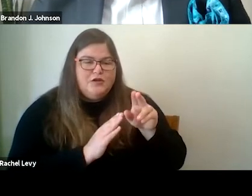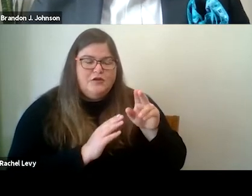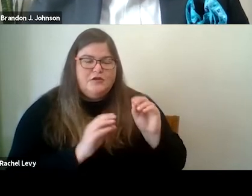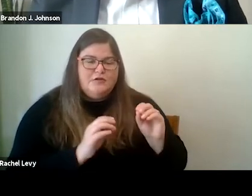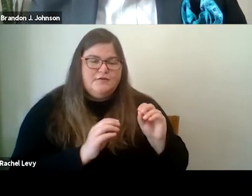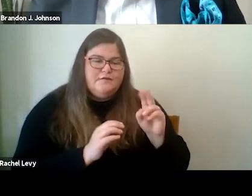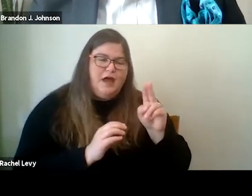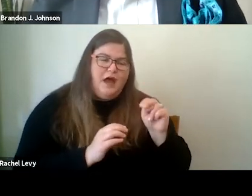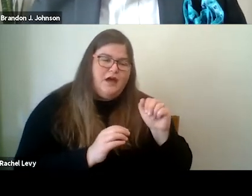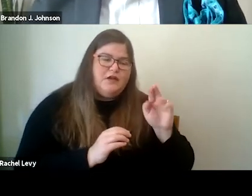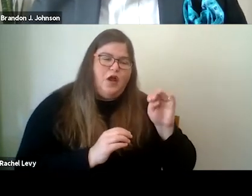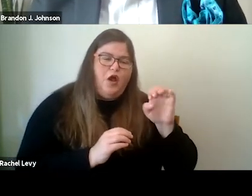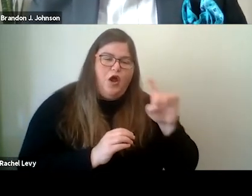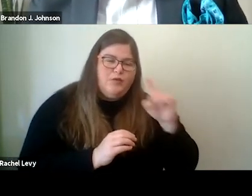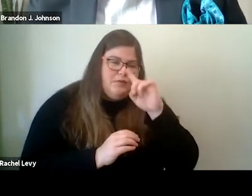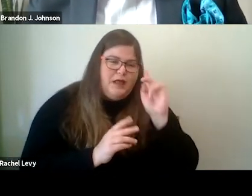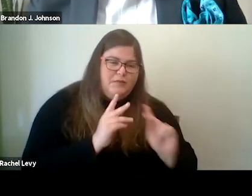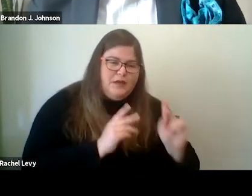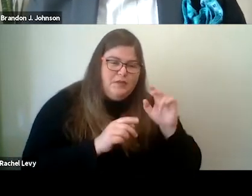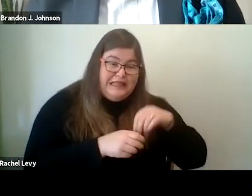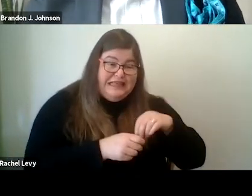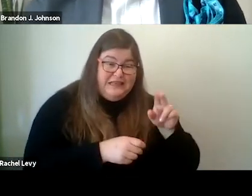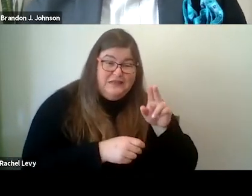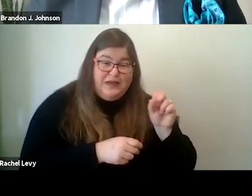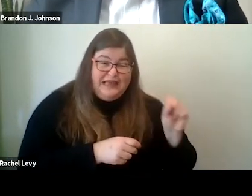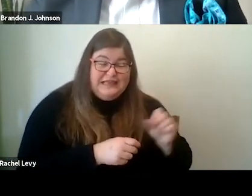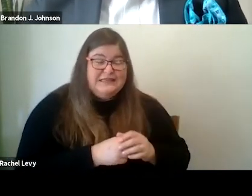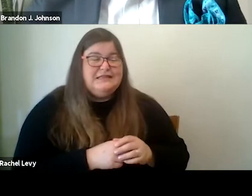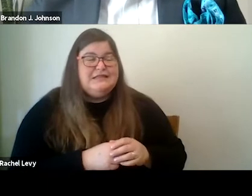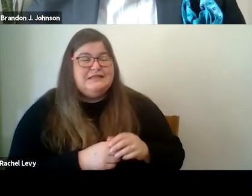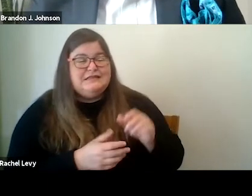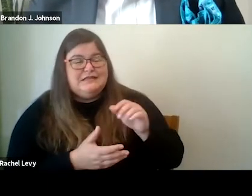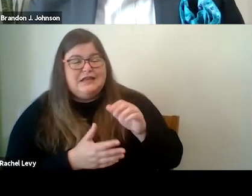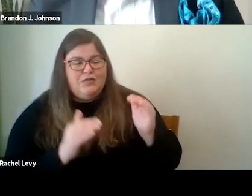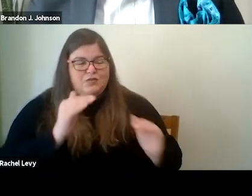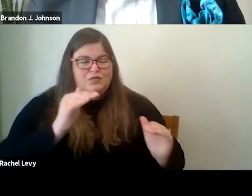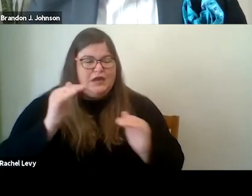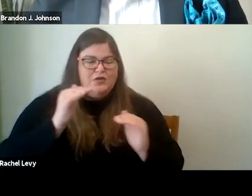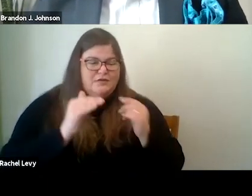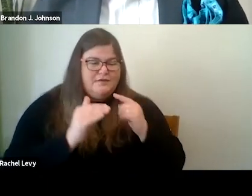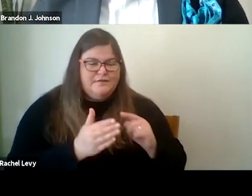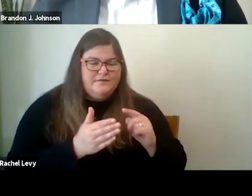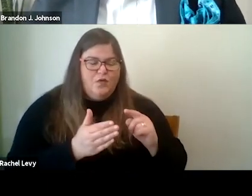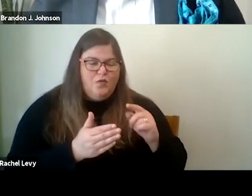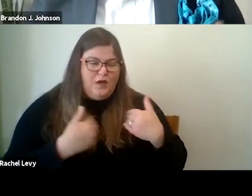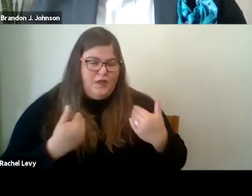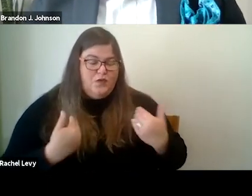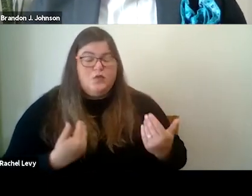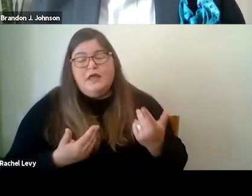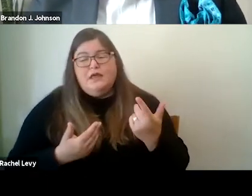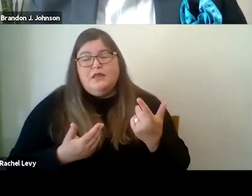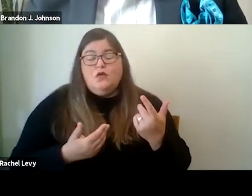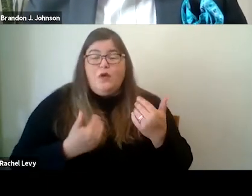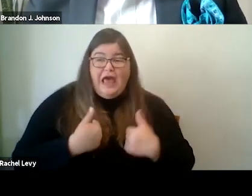experiencing stress and racial discrimination at school and other things. So having resources to meet that will be pivotal for our local crisis centers as